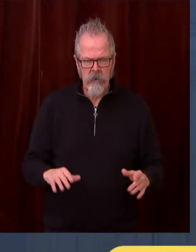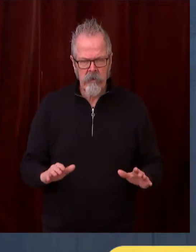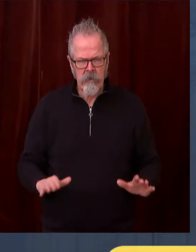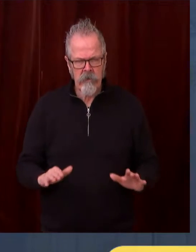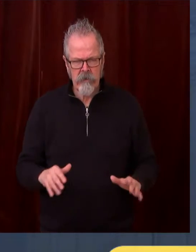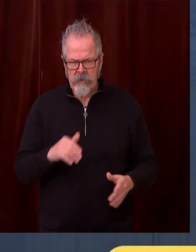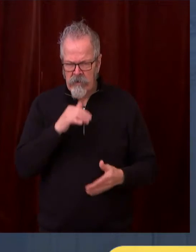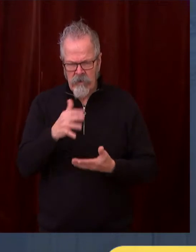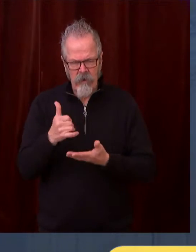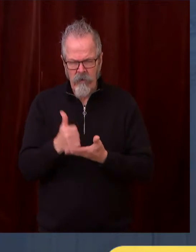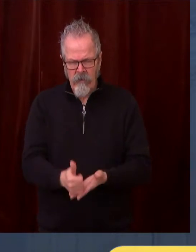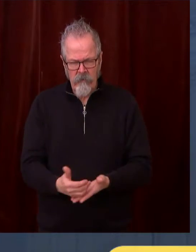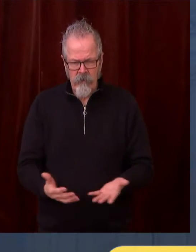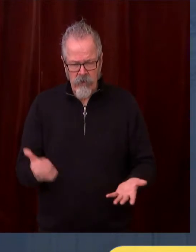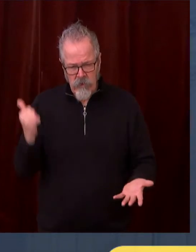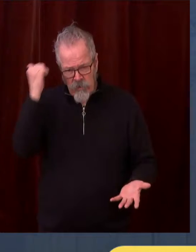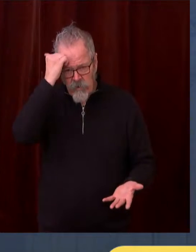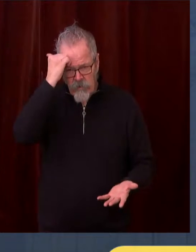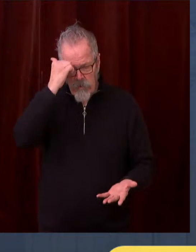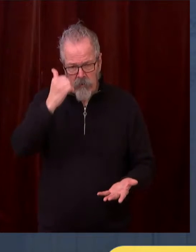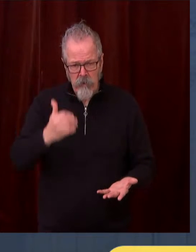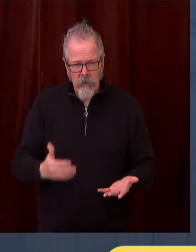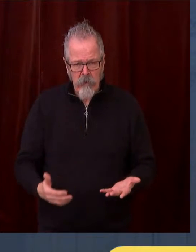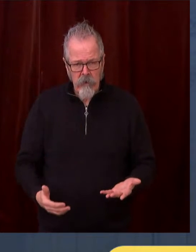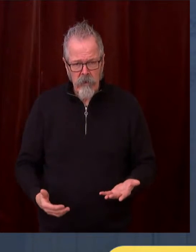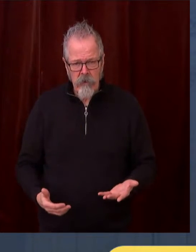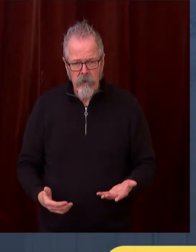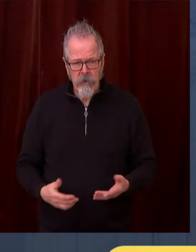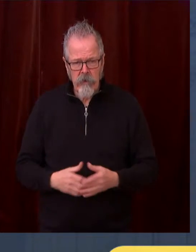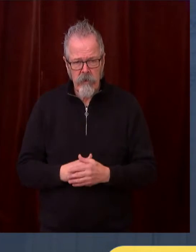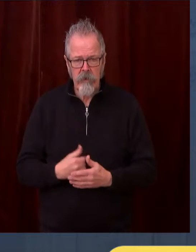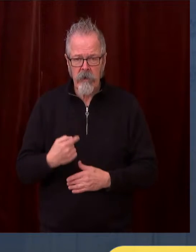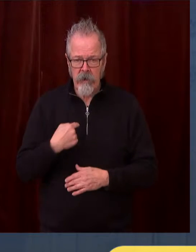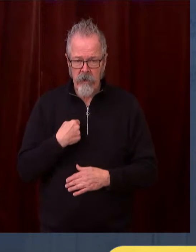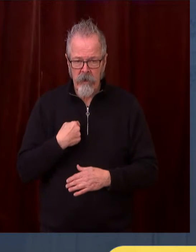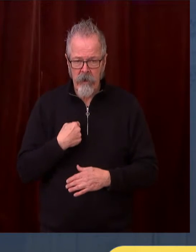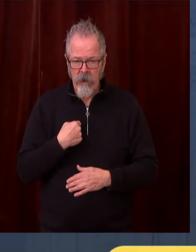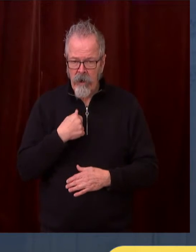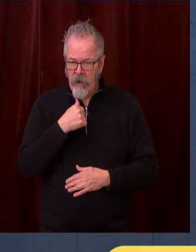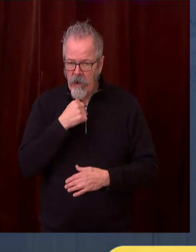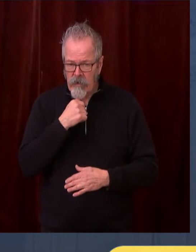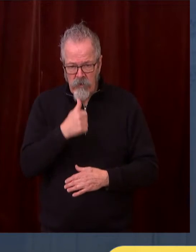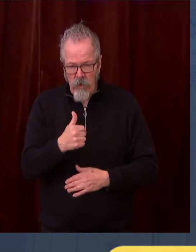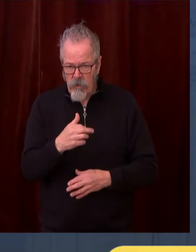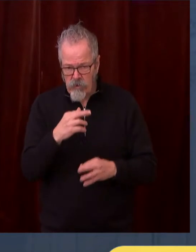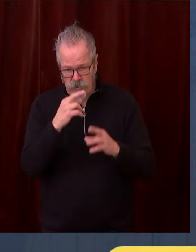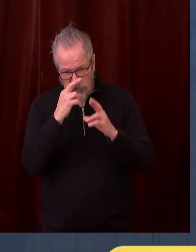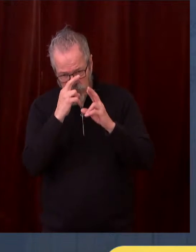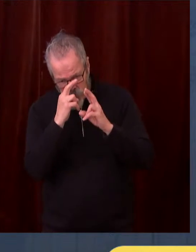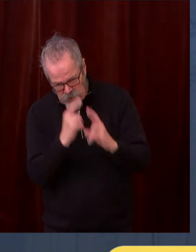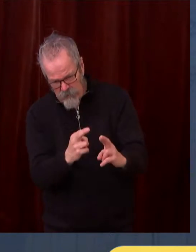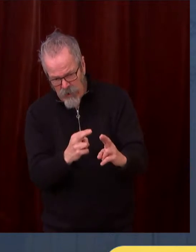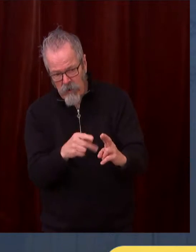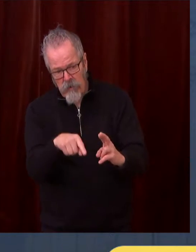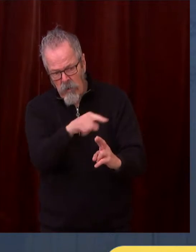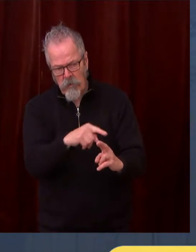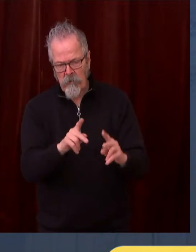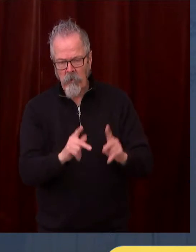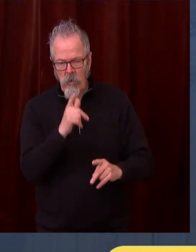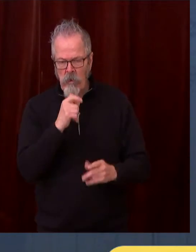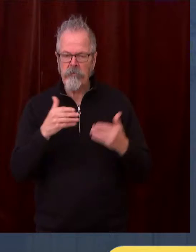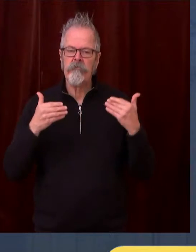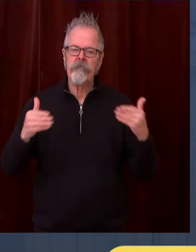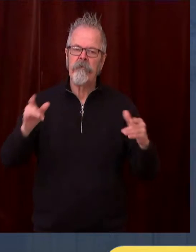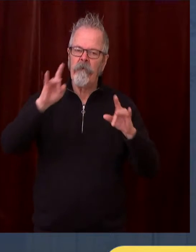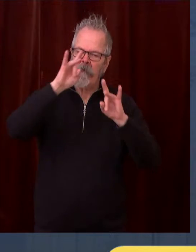I'm expressing great disrespect for those who are engaged in violence without benefit to anyone from any source, from any